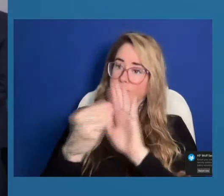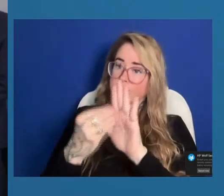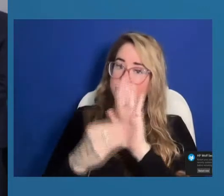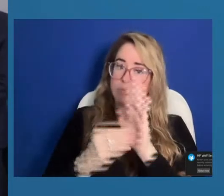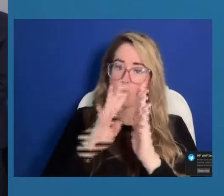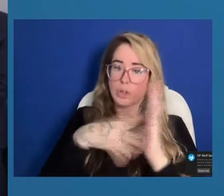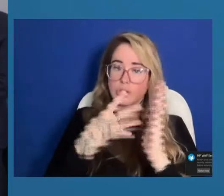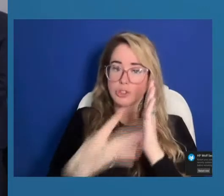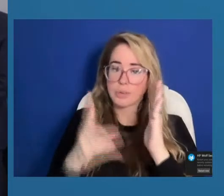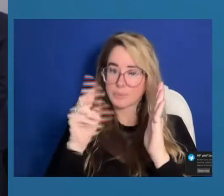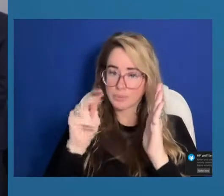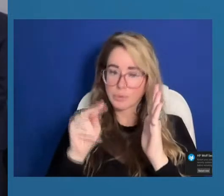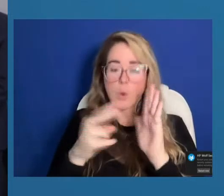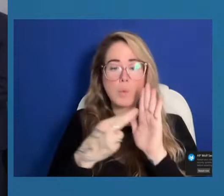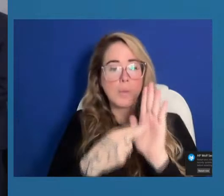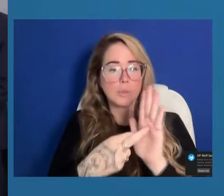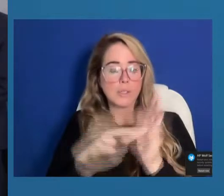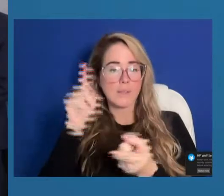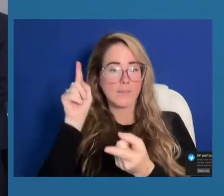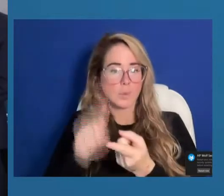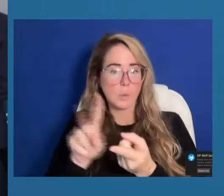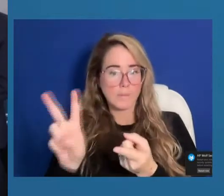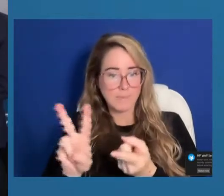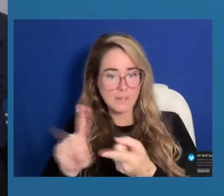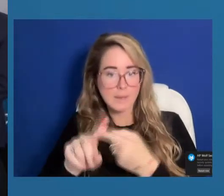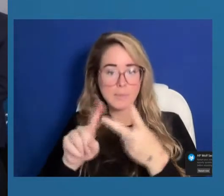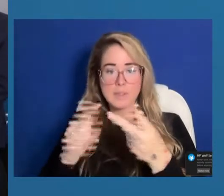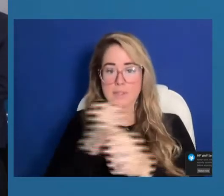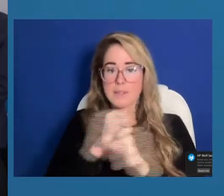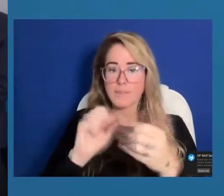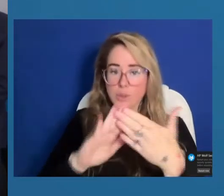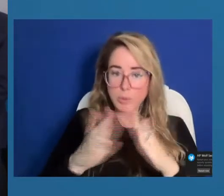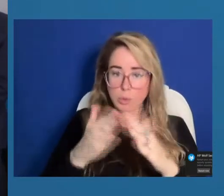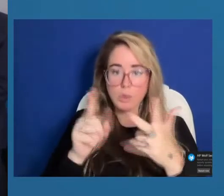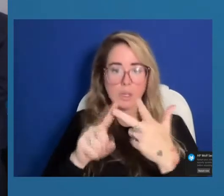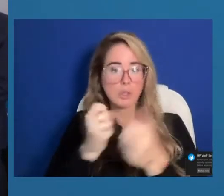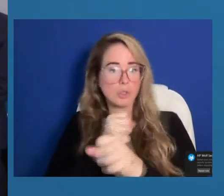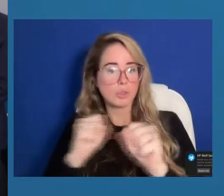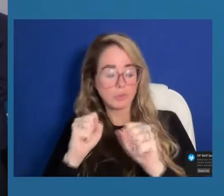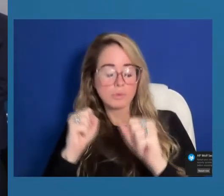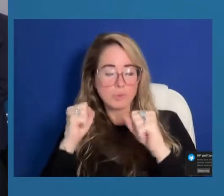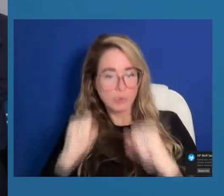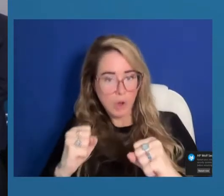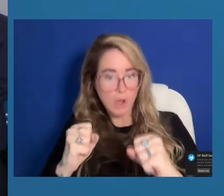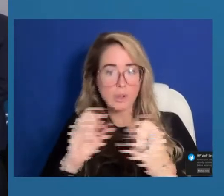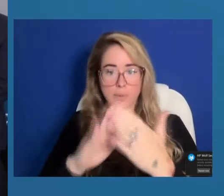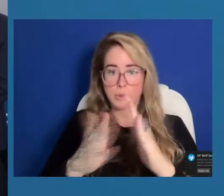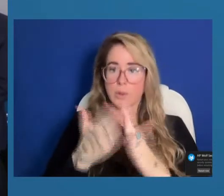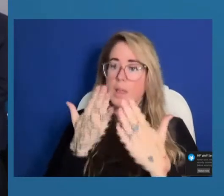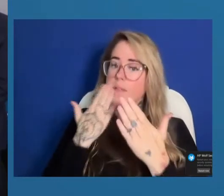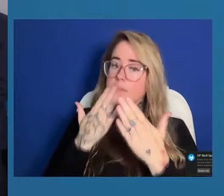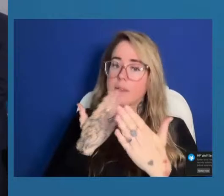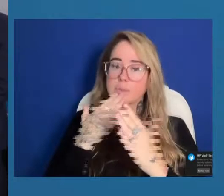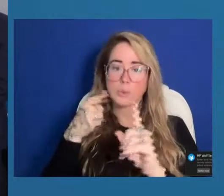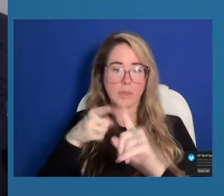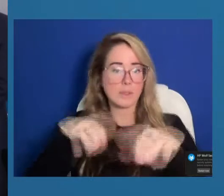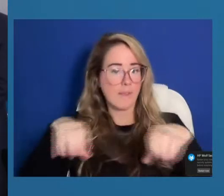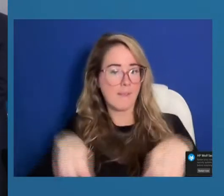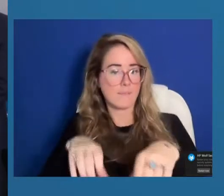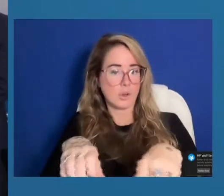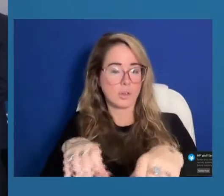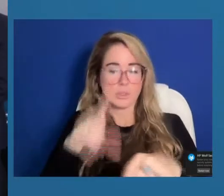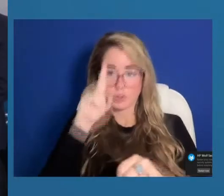represent fewer victims, safer communities, stronger communities, and thanks to this effort, the